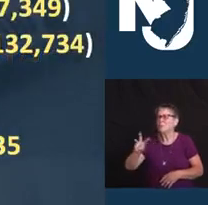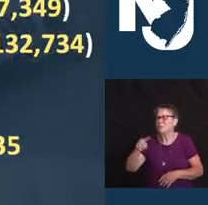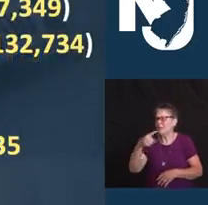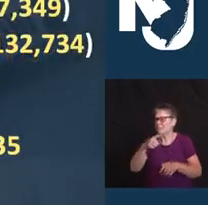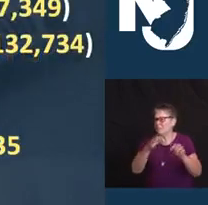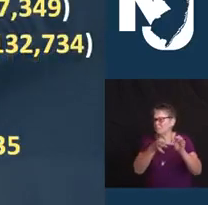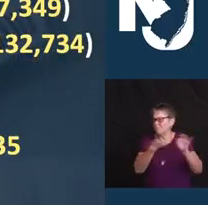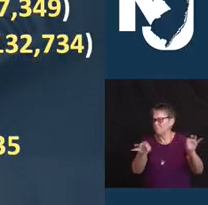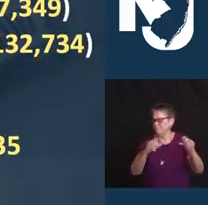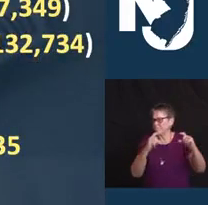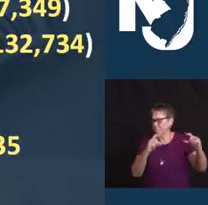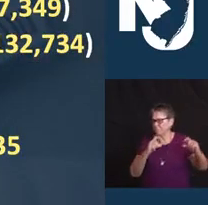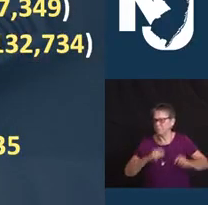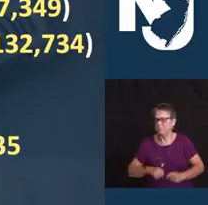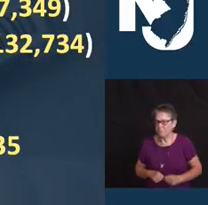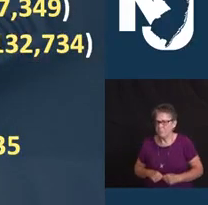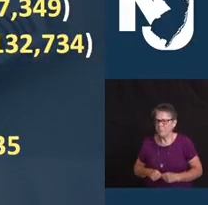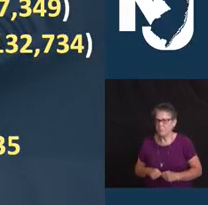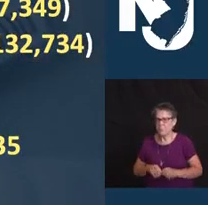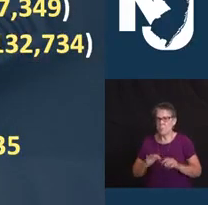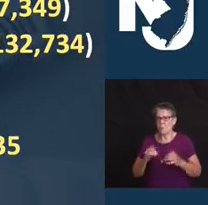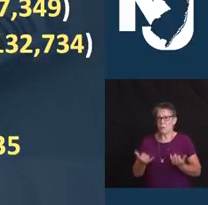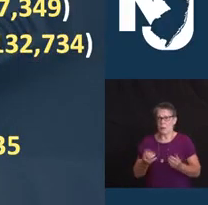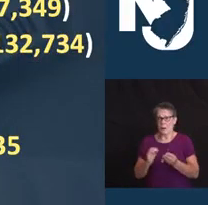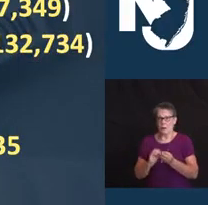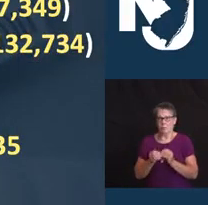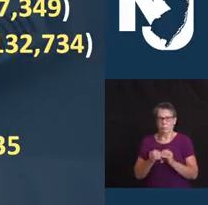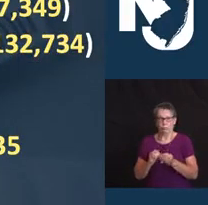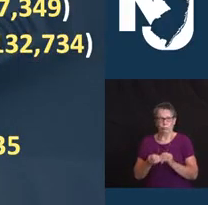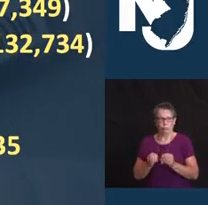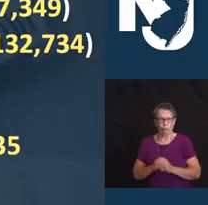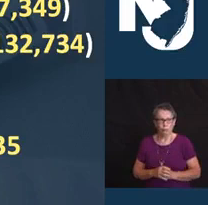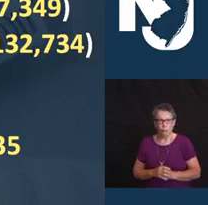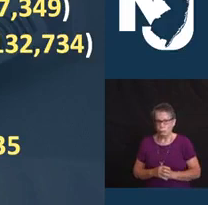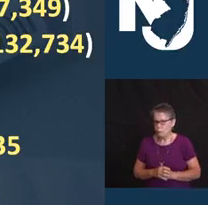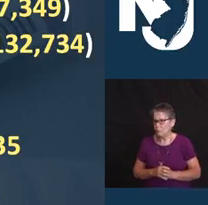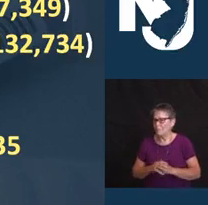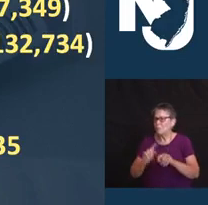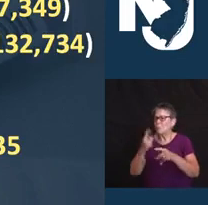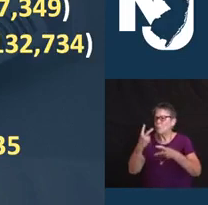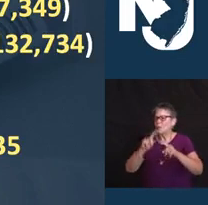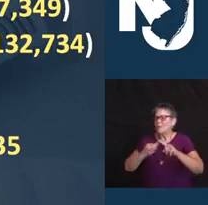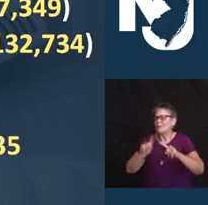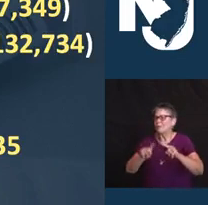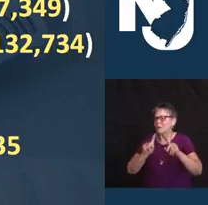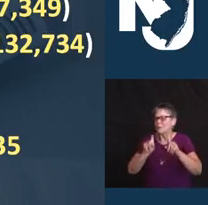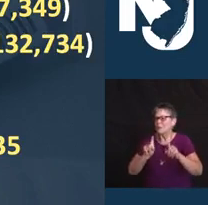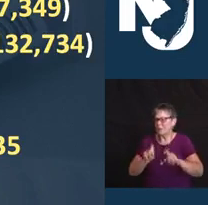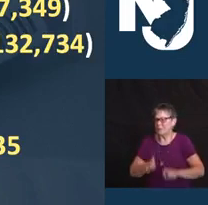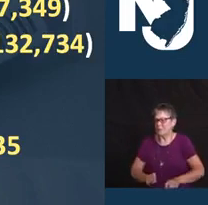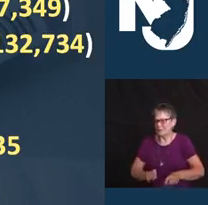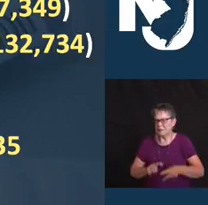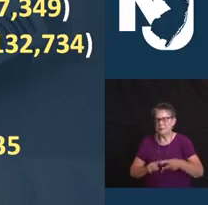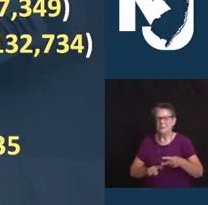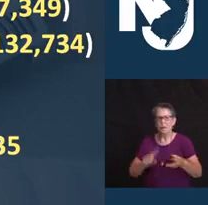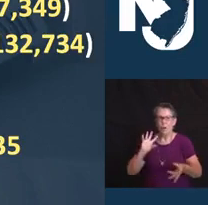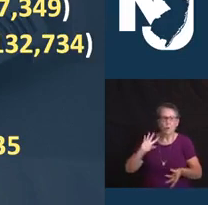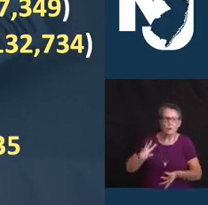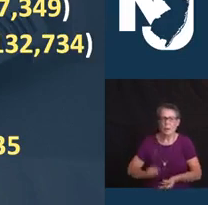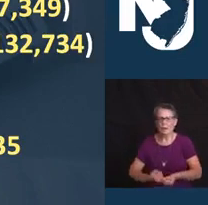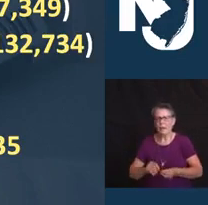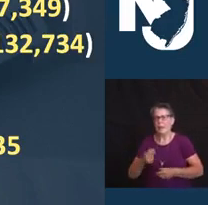of new cases for today, and over the past week, there were a total of 11,333 positive PCR and presumed